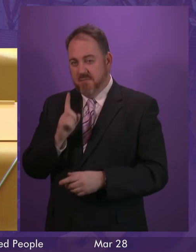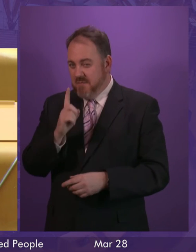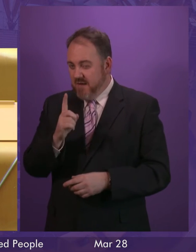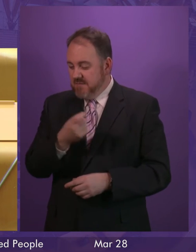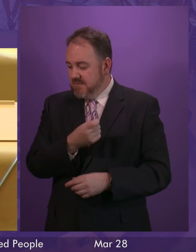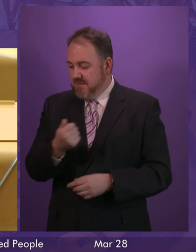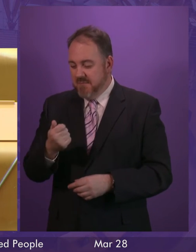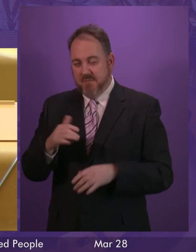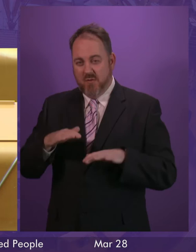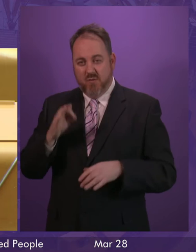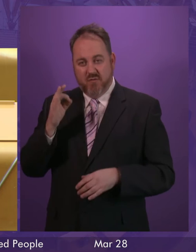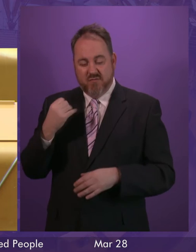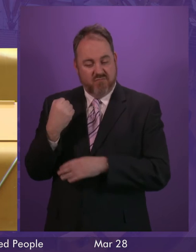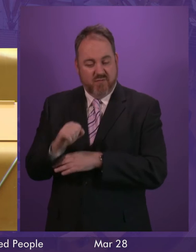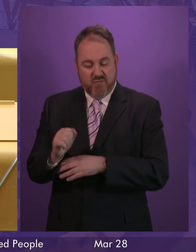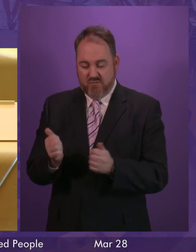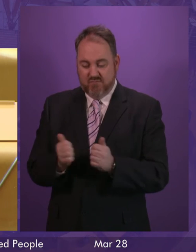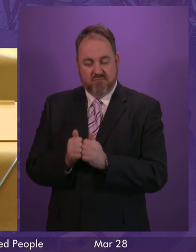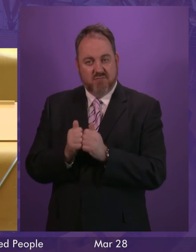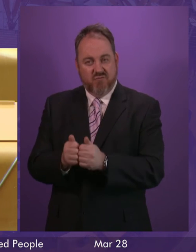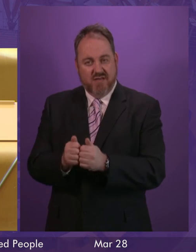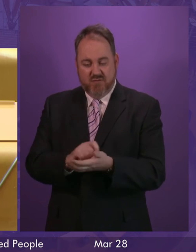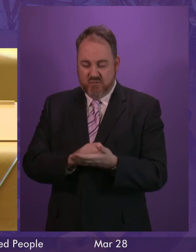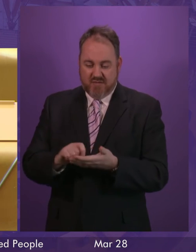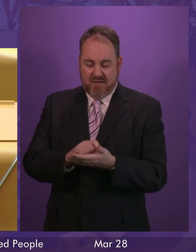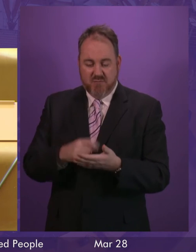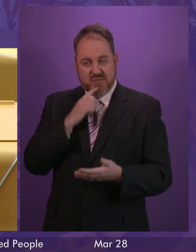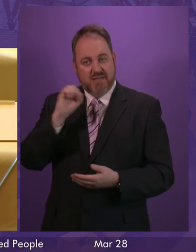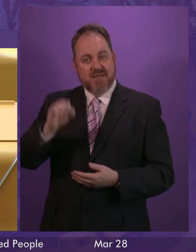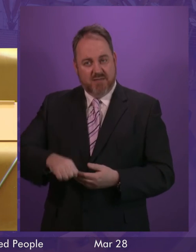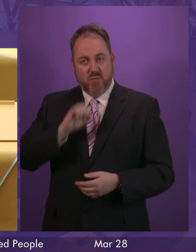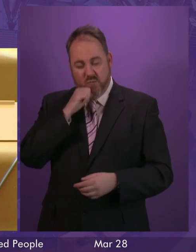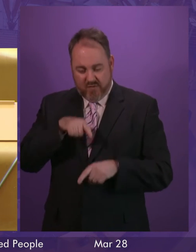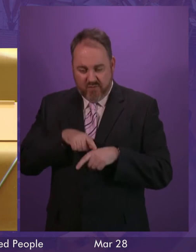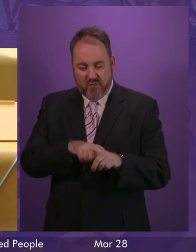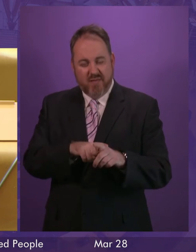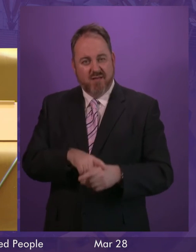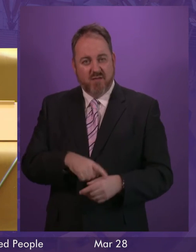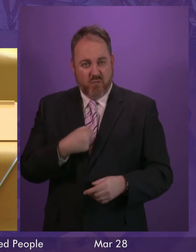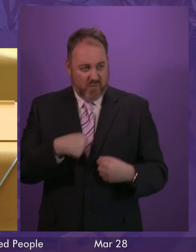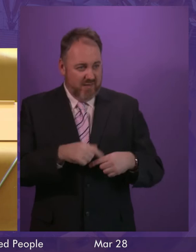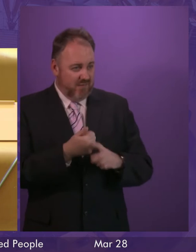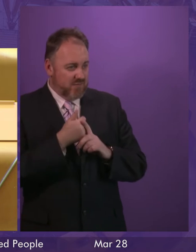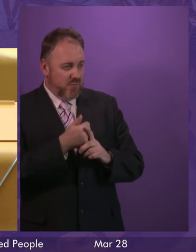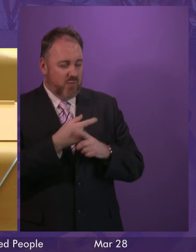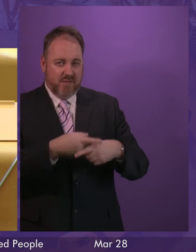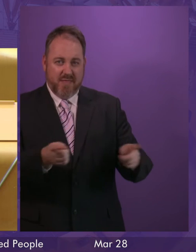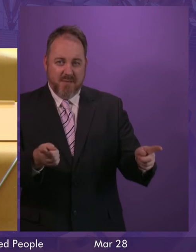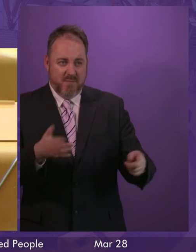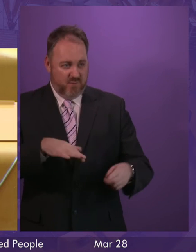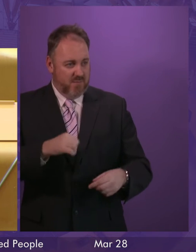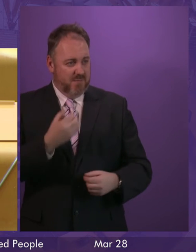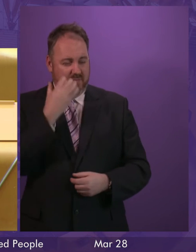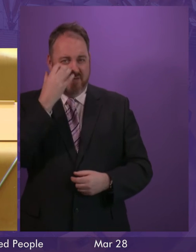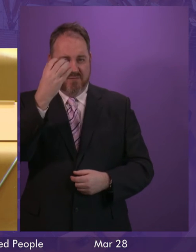has signed up to do this, despite receiving resources from the Scottish Government. And that is simply not good